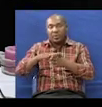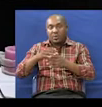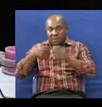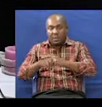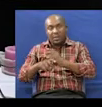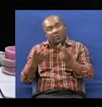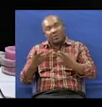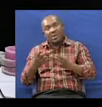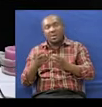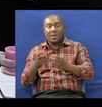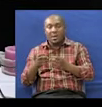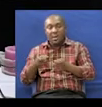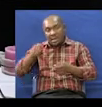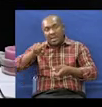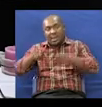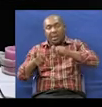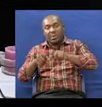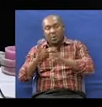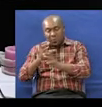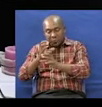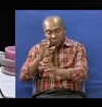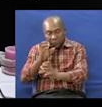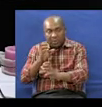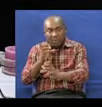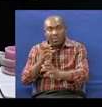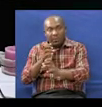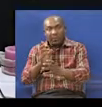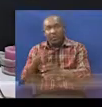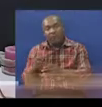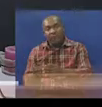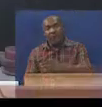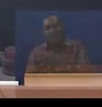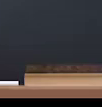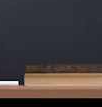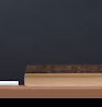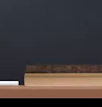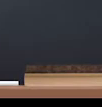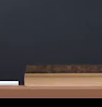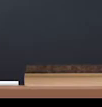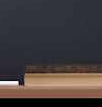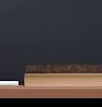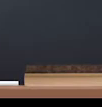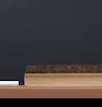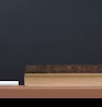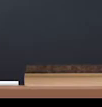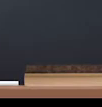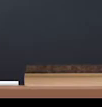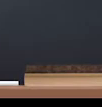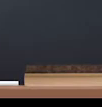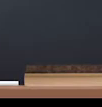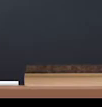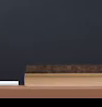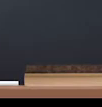Another source, which is last but one, is Bunsen burner. Bunsen